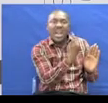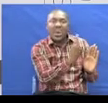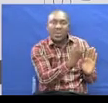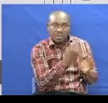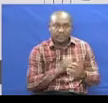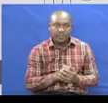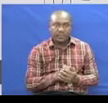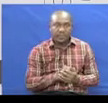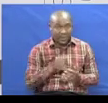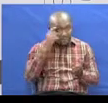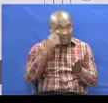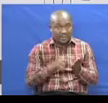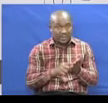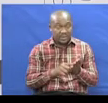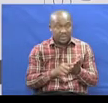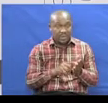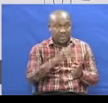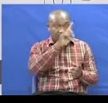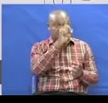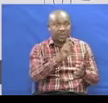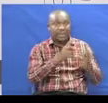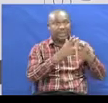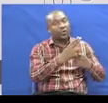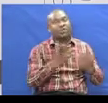alone, it means the equation is solved.